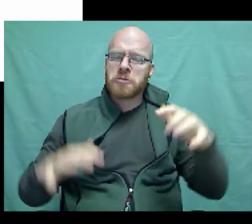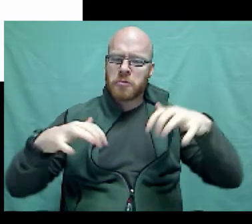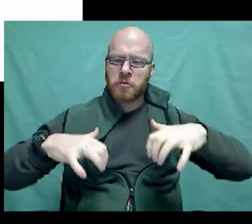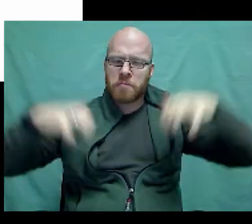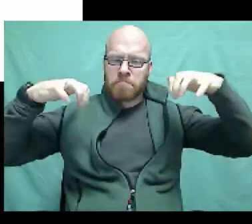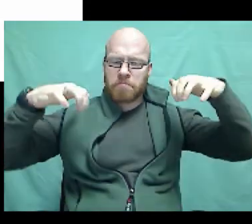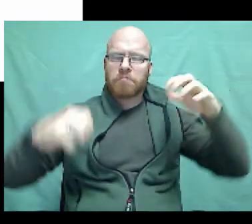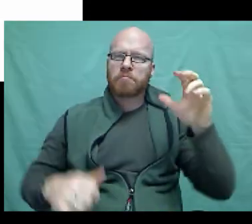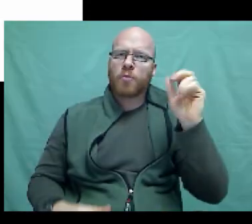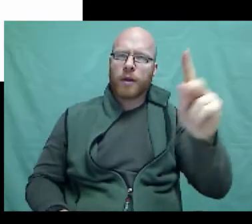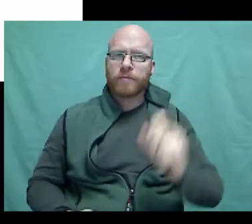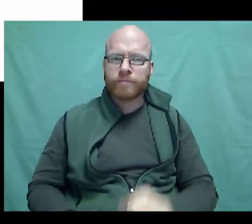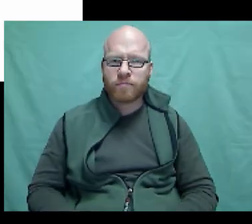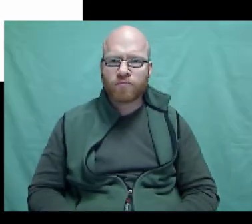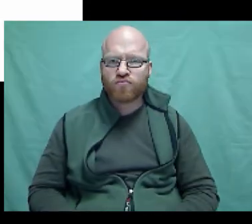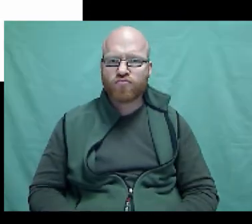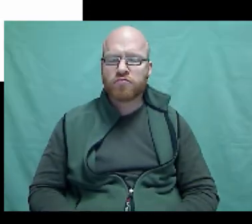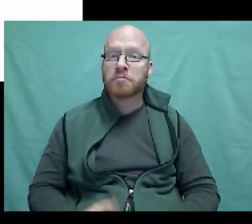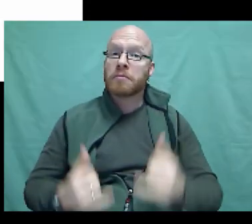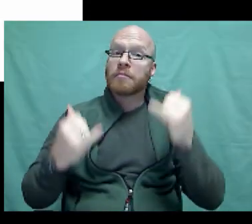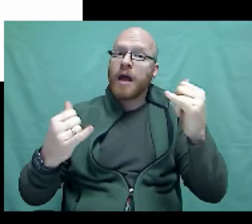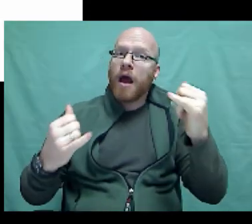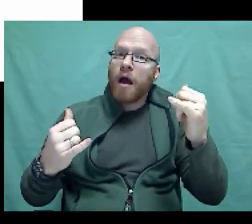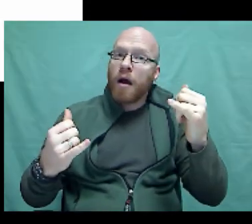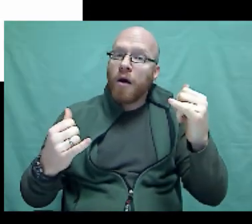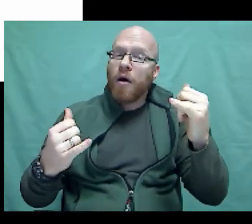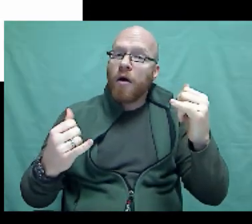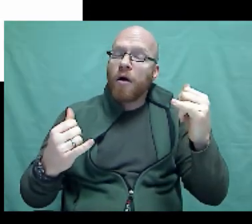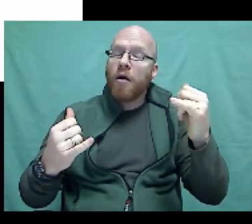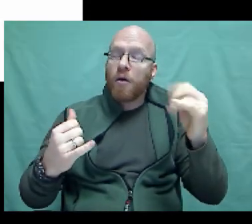1,243 people to be exact at that game.